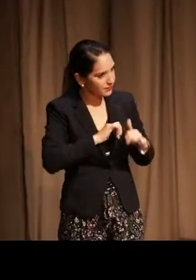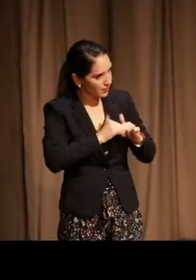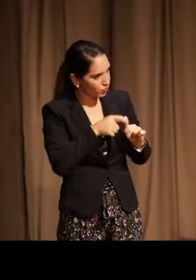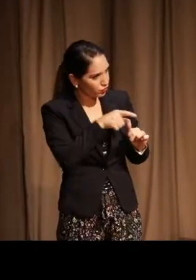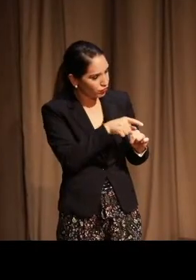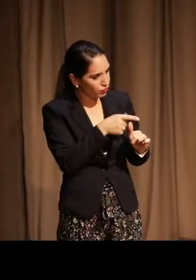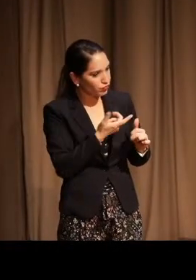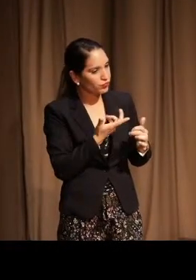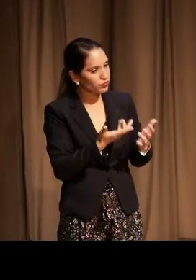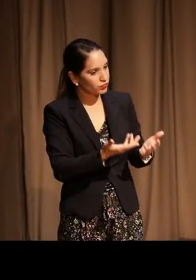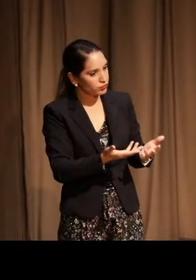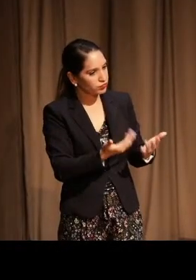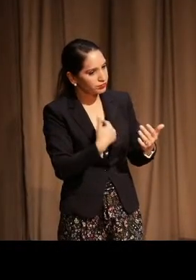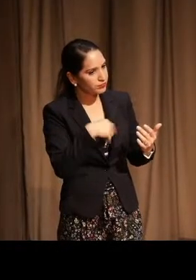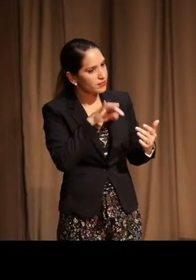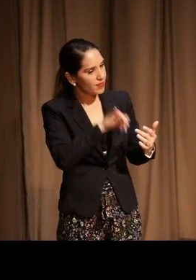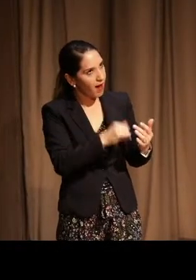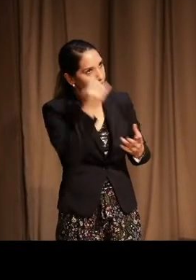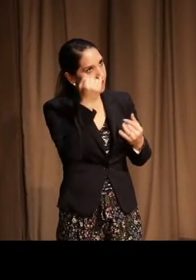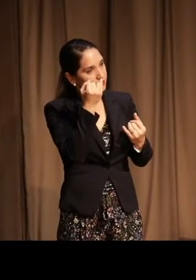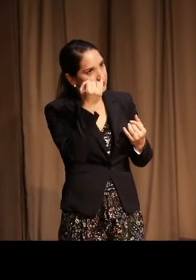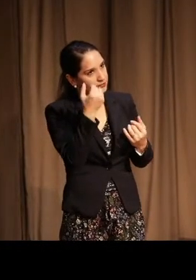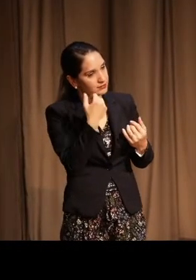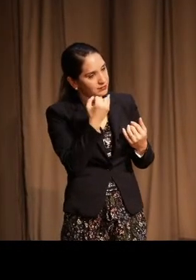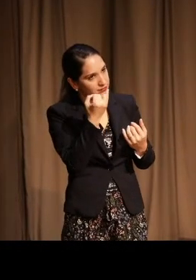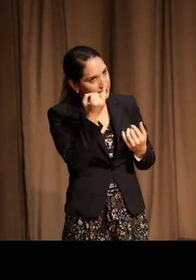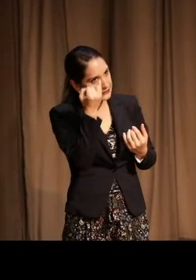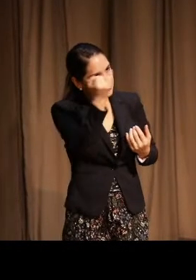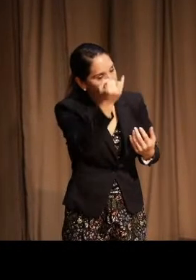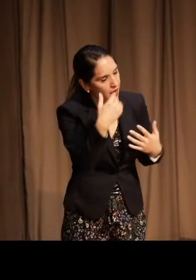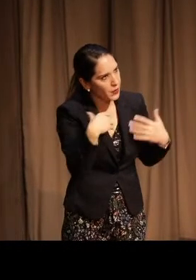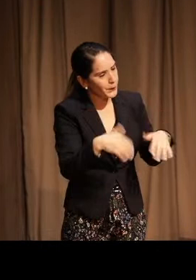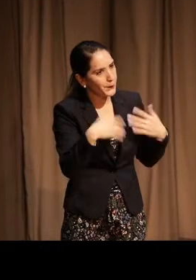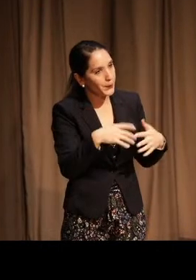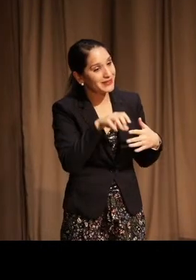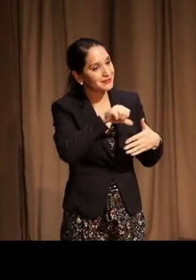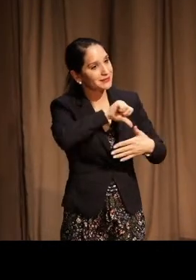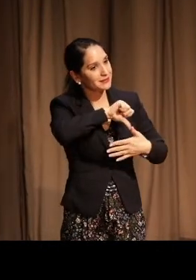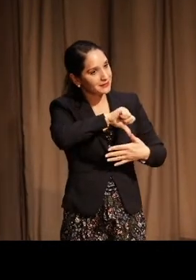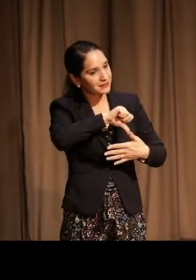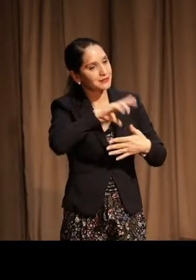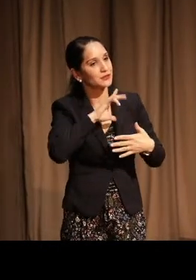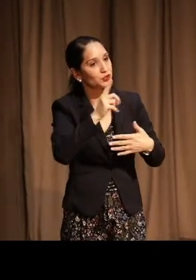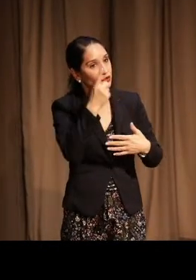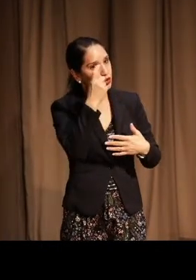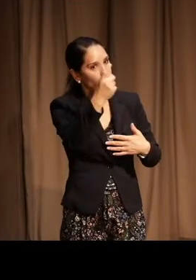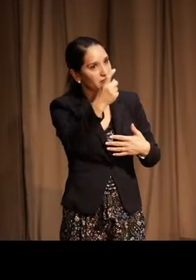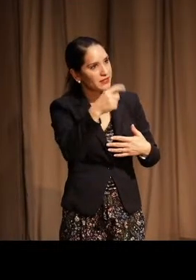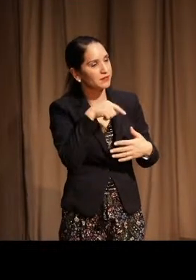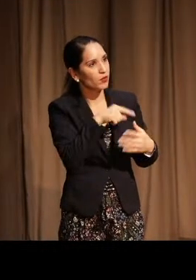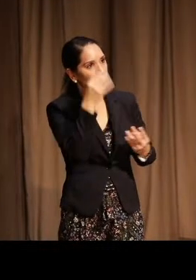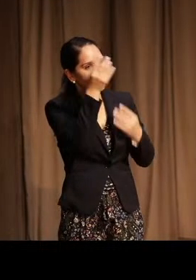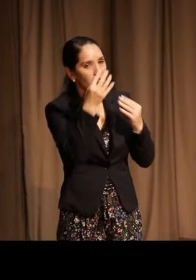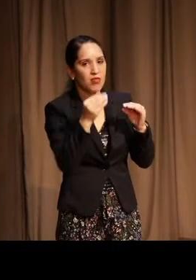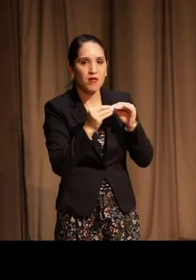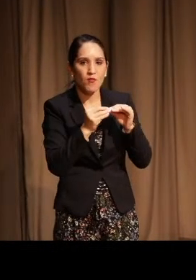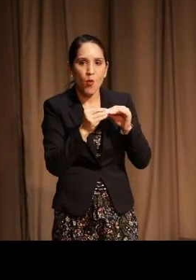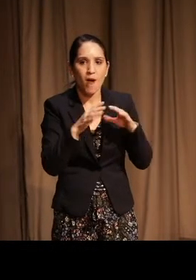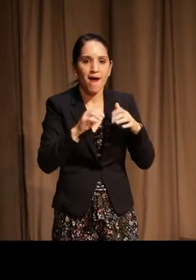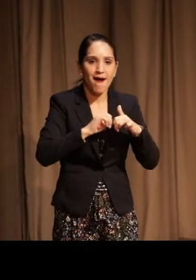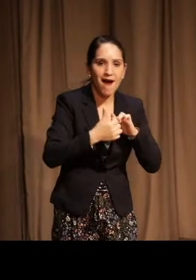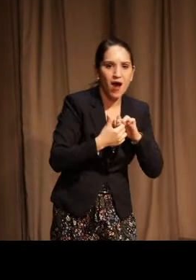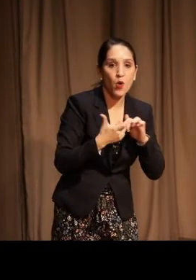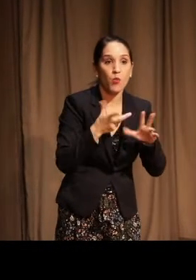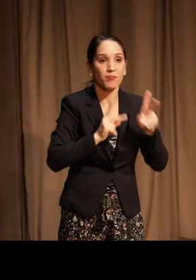came to the idea of the South American dream, right? And thinking about how your work would be read outside,